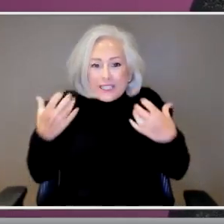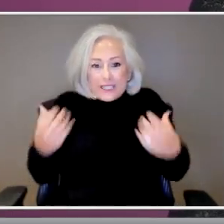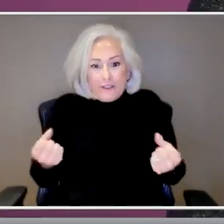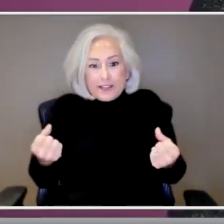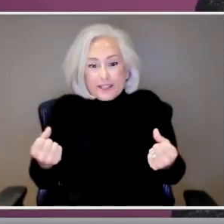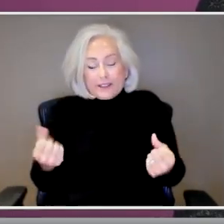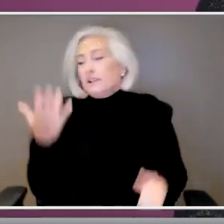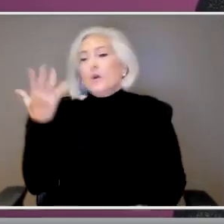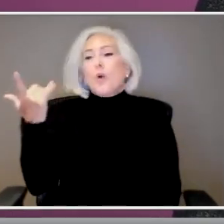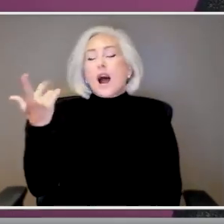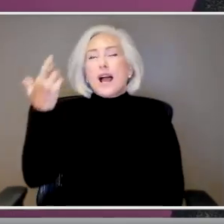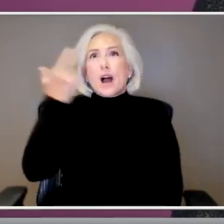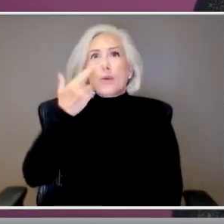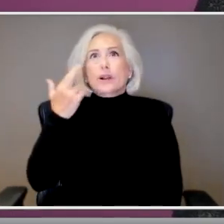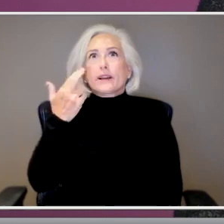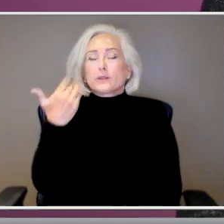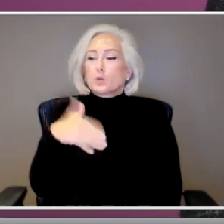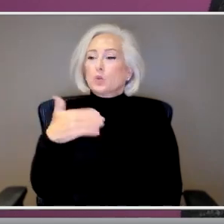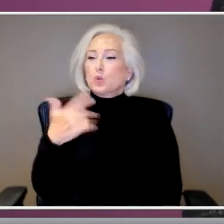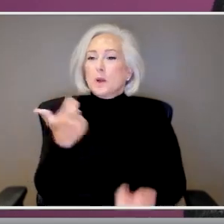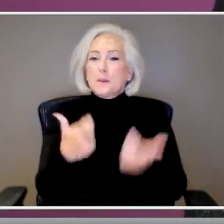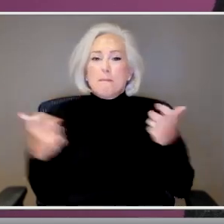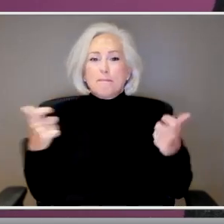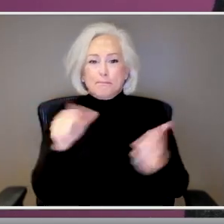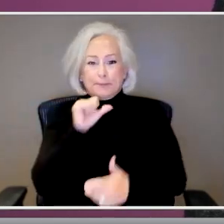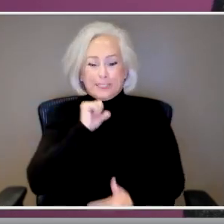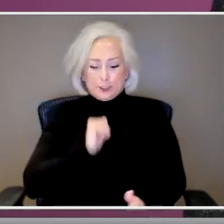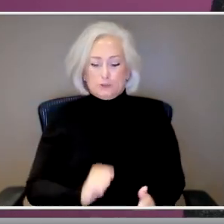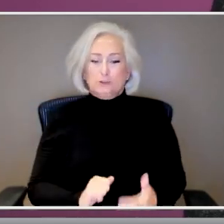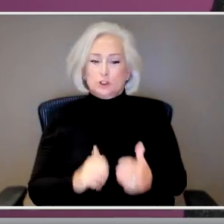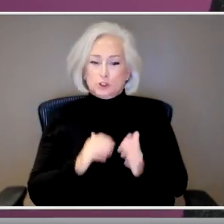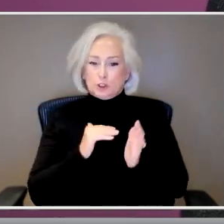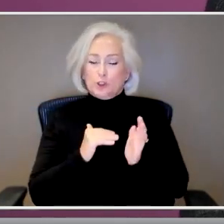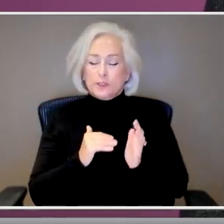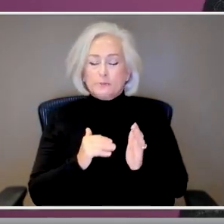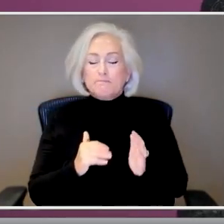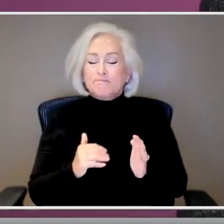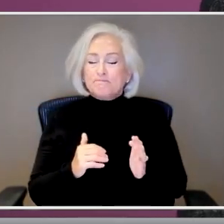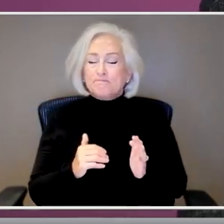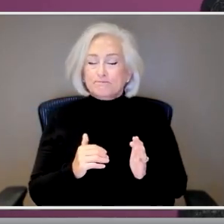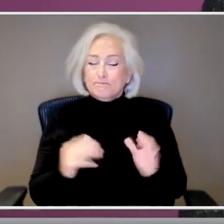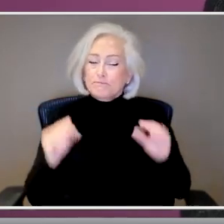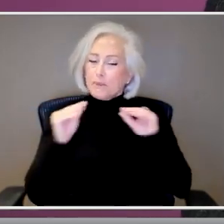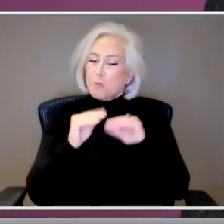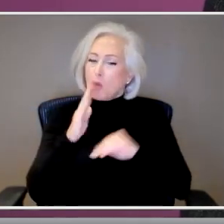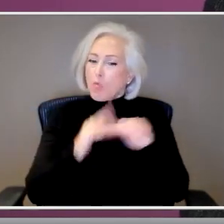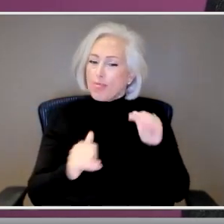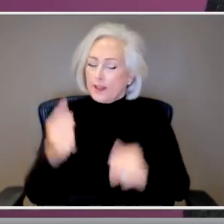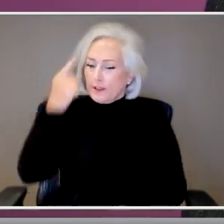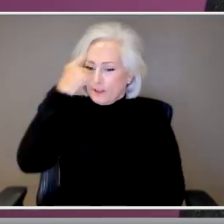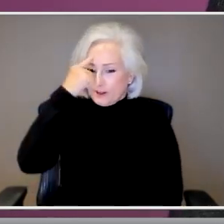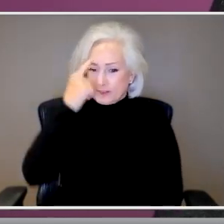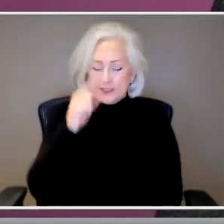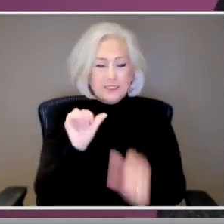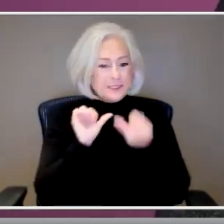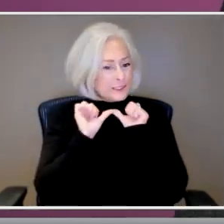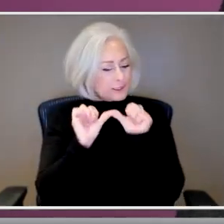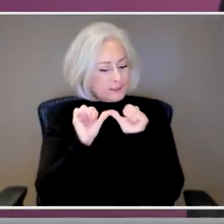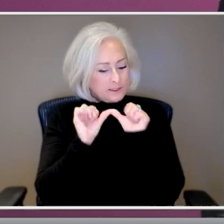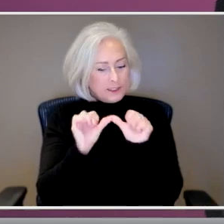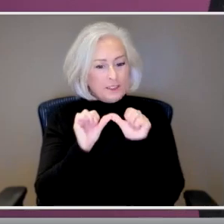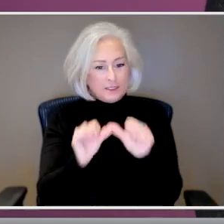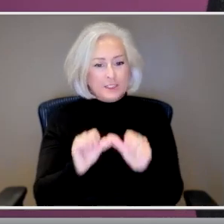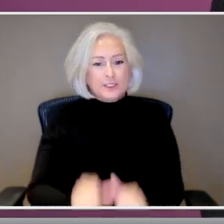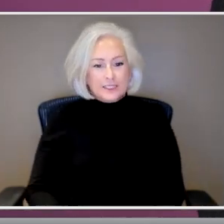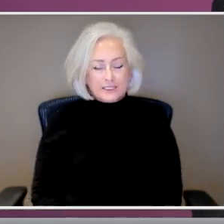bigger surgery than I even thought. And yeah, just to keep my husband